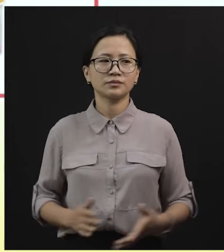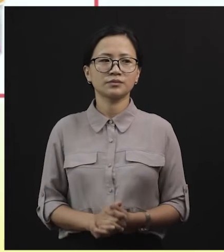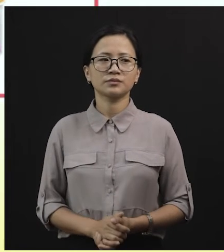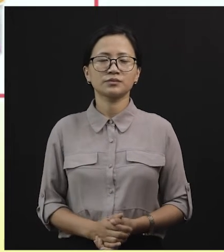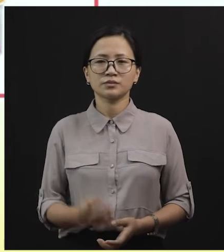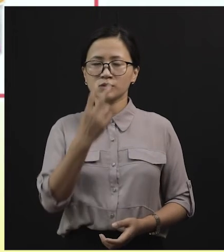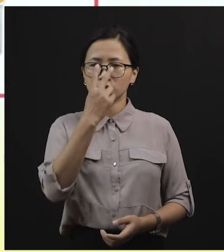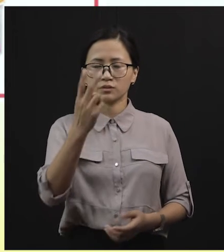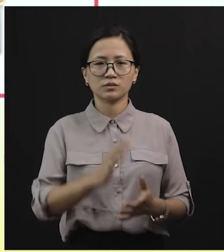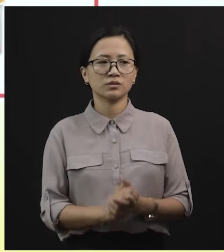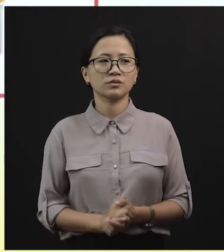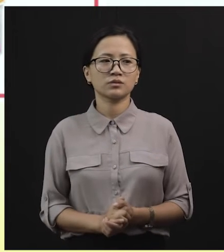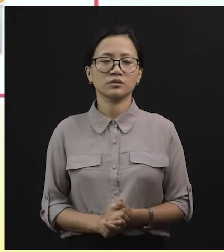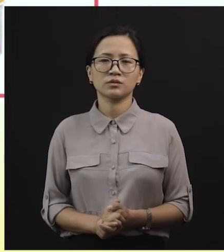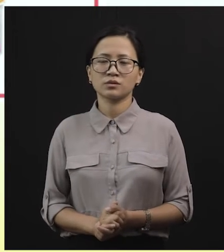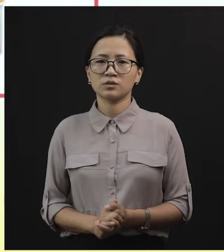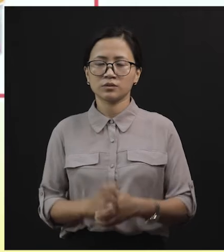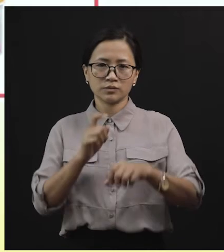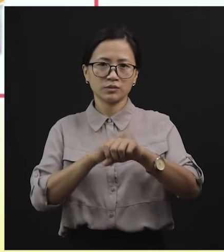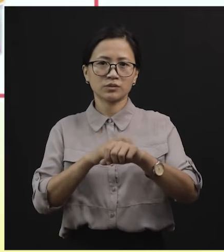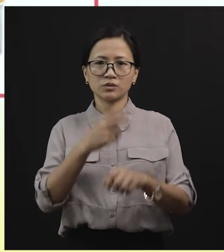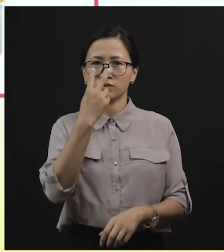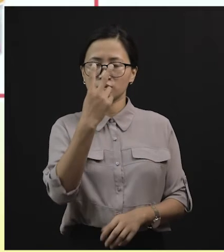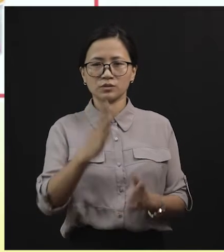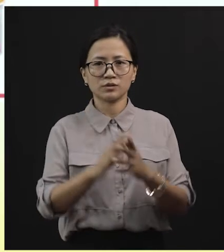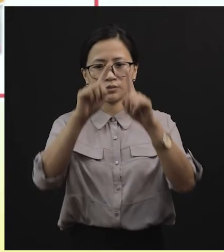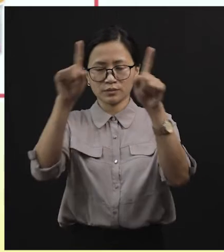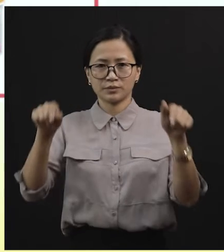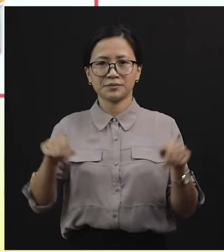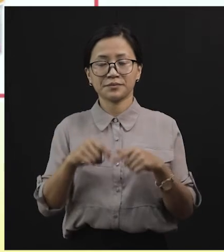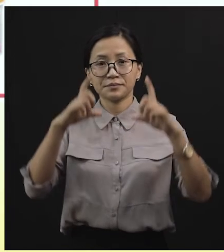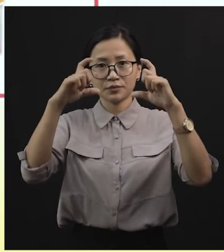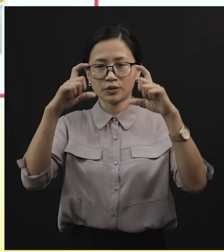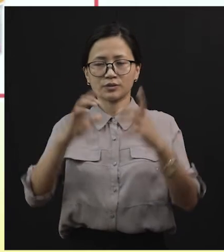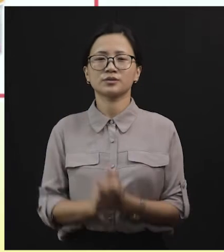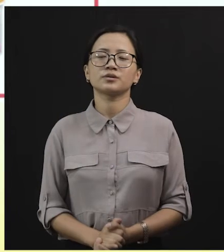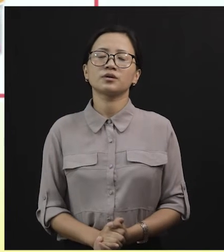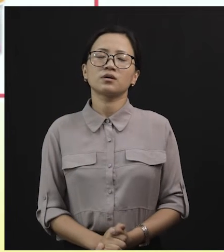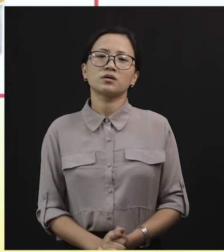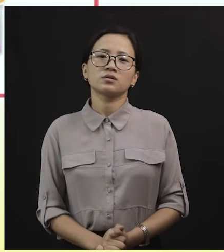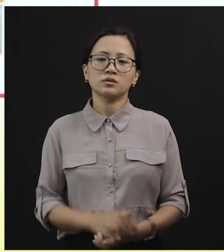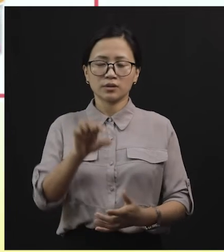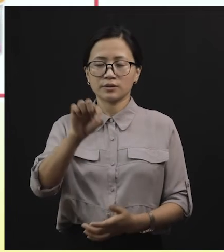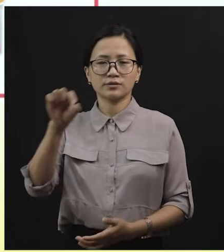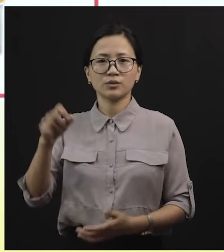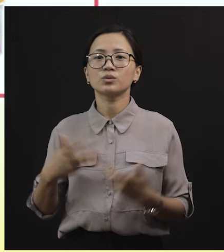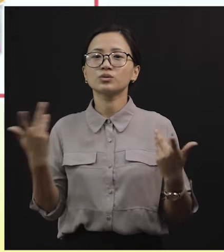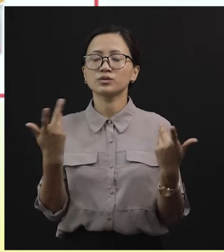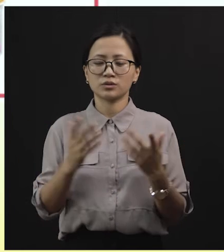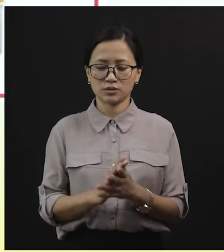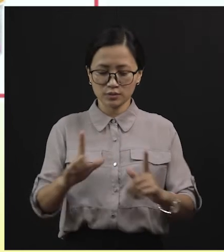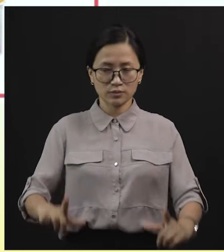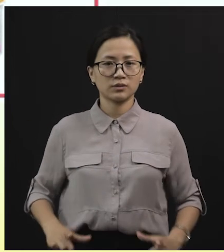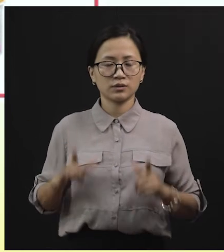you can all see, I will give you some time to look at the pictures and identify which is the living